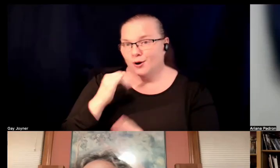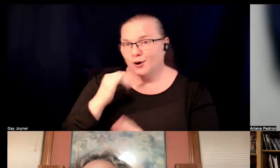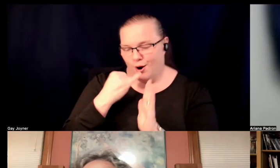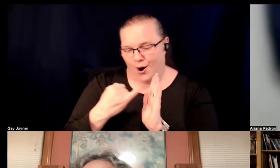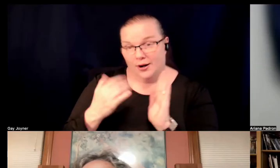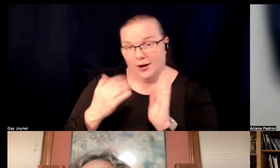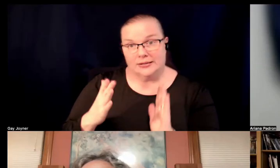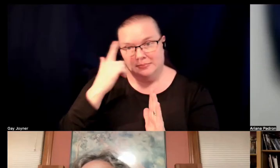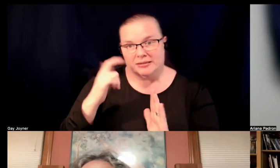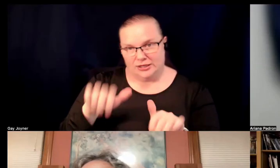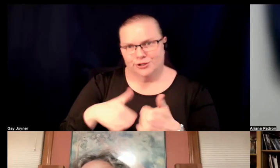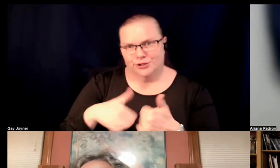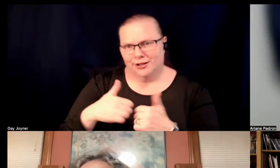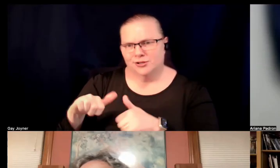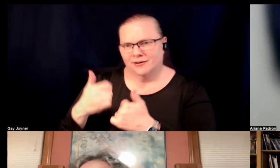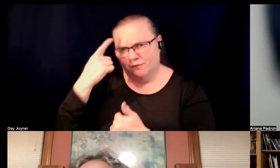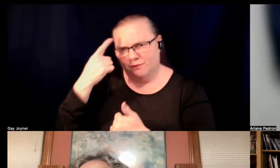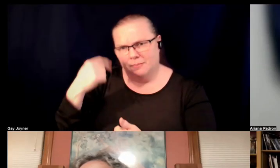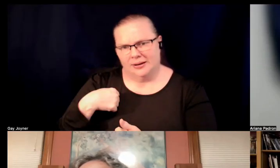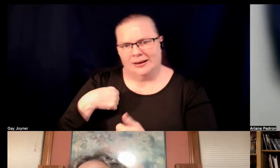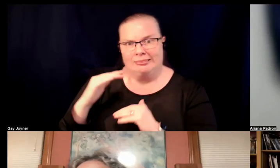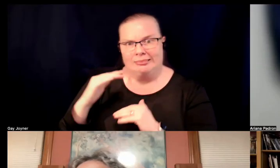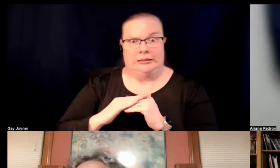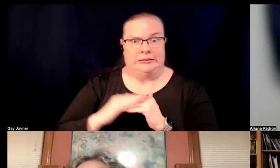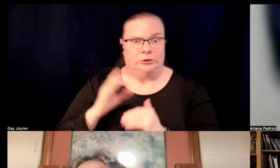it is very challenging for me at the least.